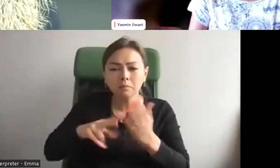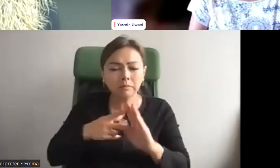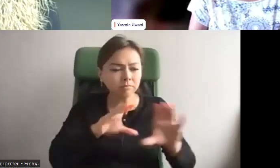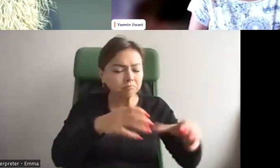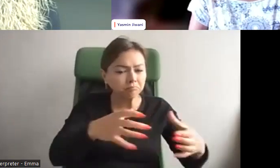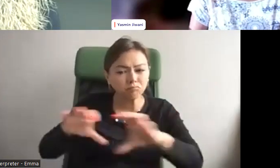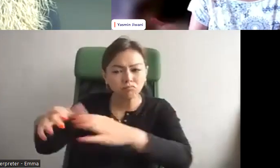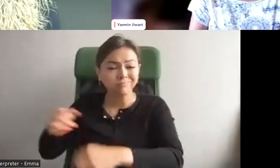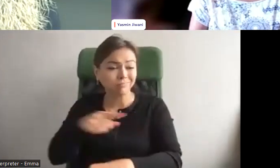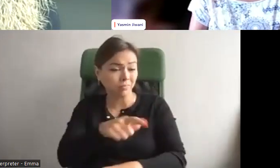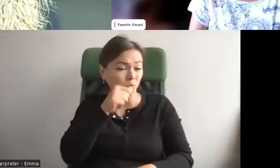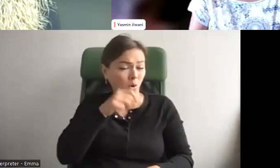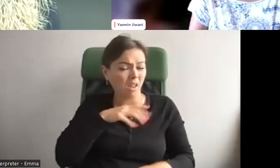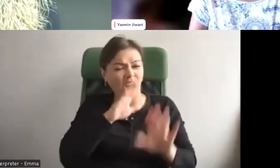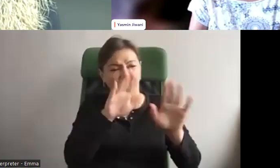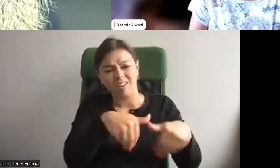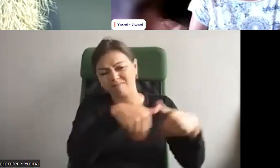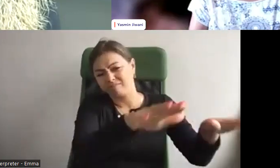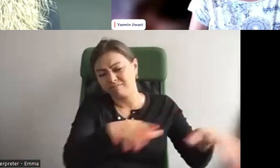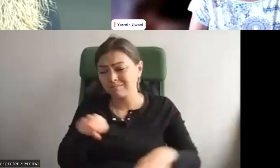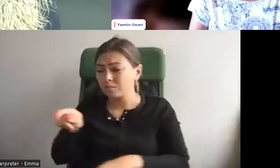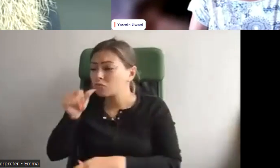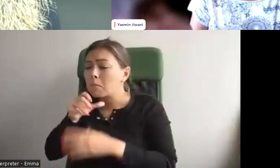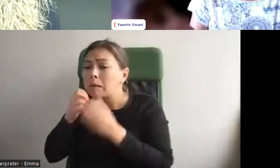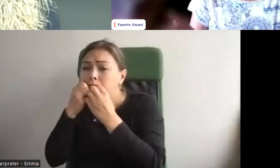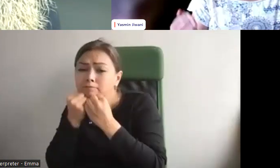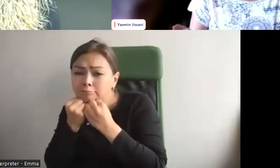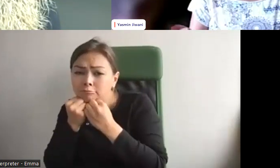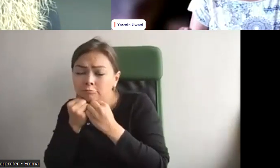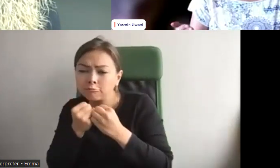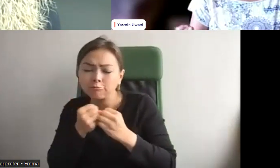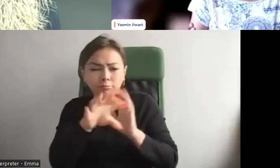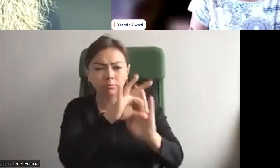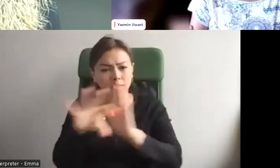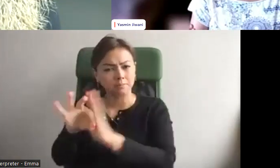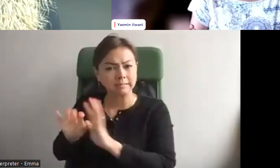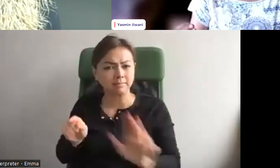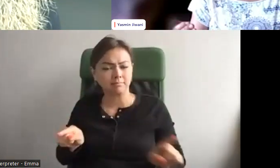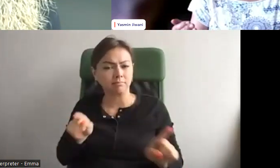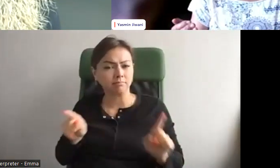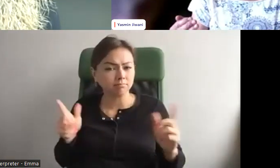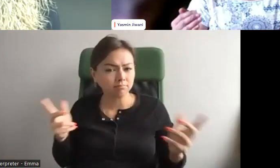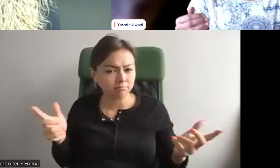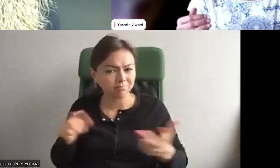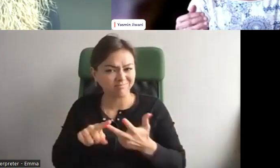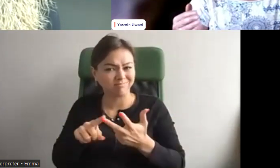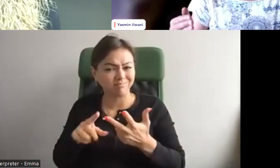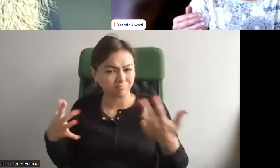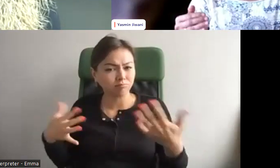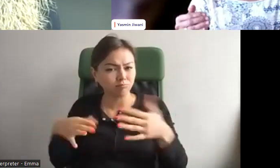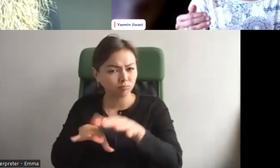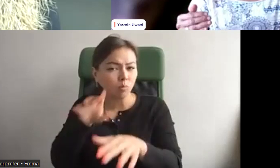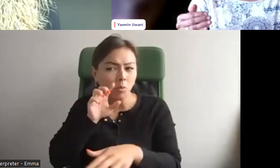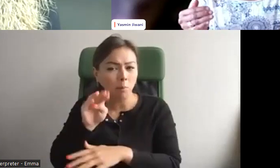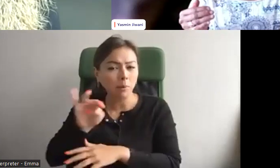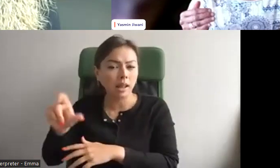be disposable and dispensable. So that's the other sort of narrative that's there. And finally, sort of